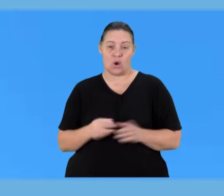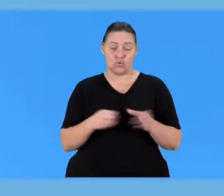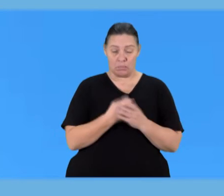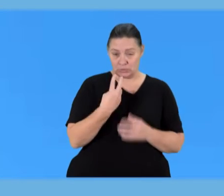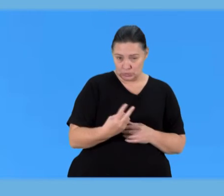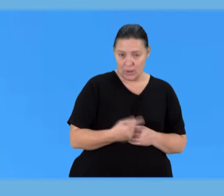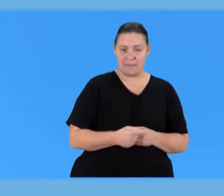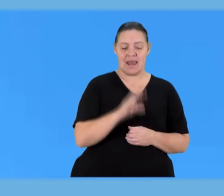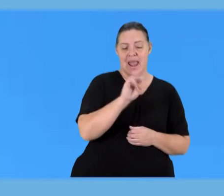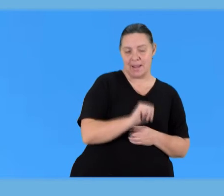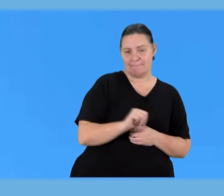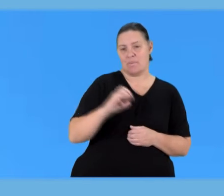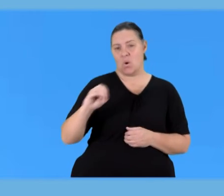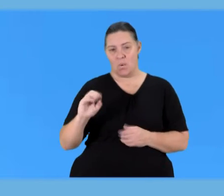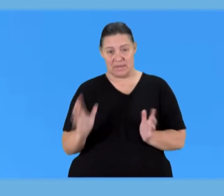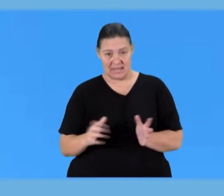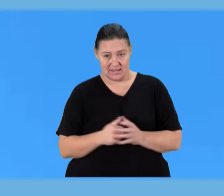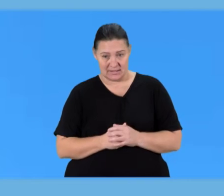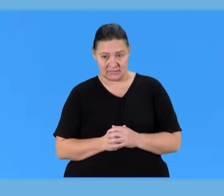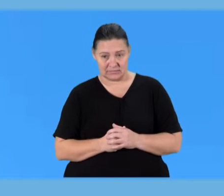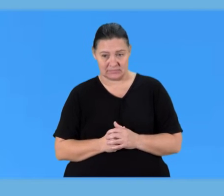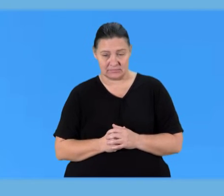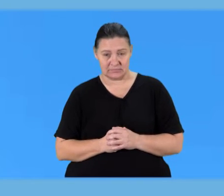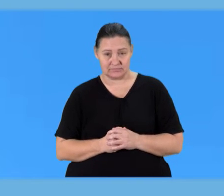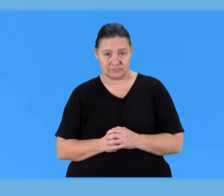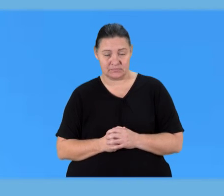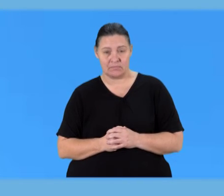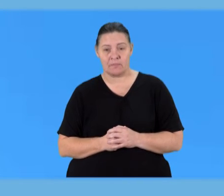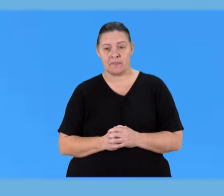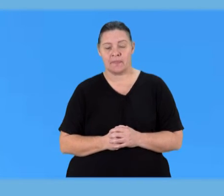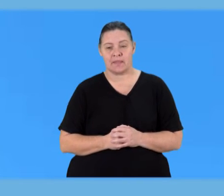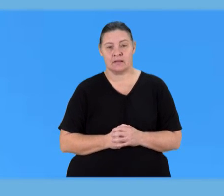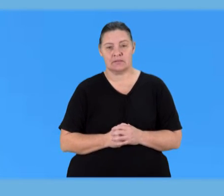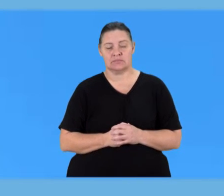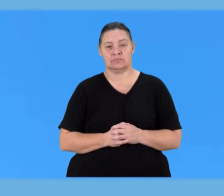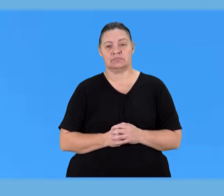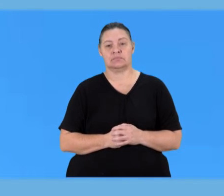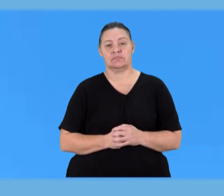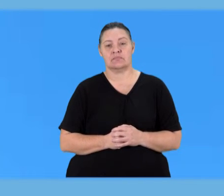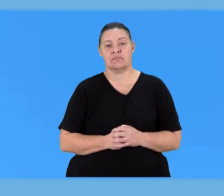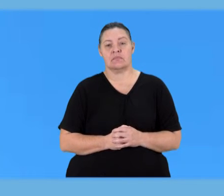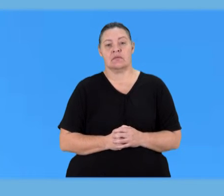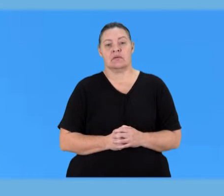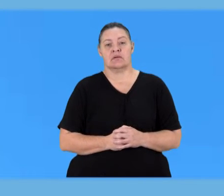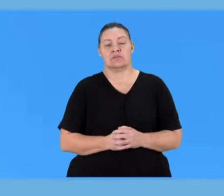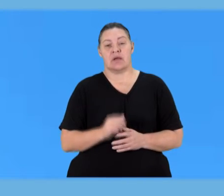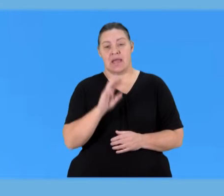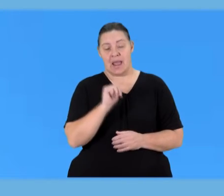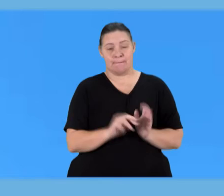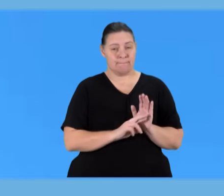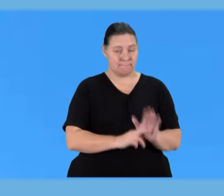group 2, it is going to be MO. Remember, this M represents a metal, as it says here. The